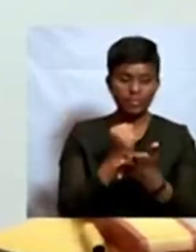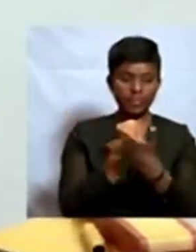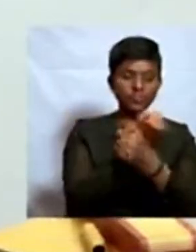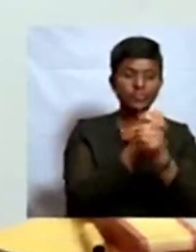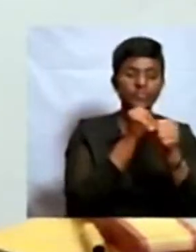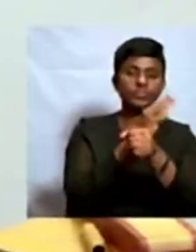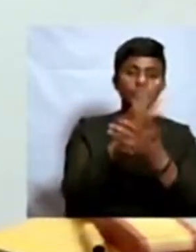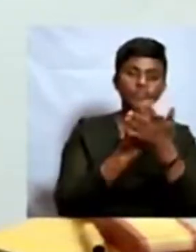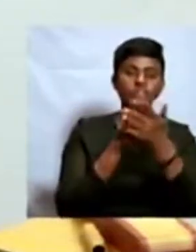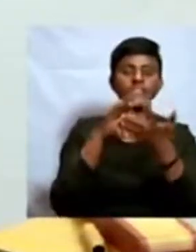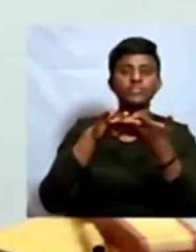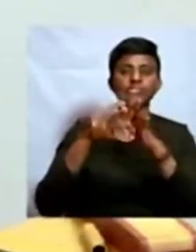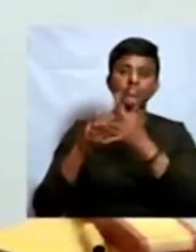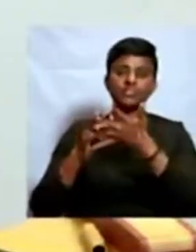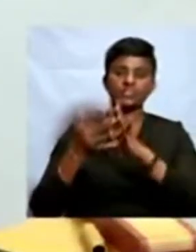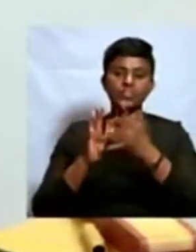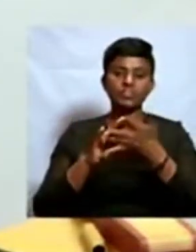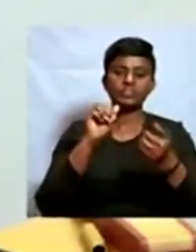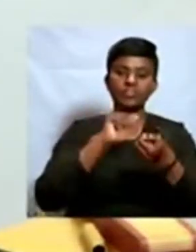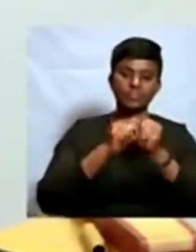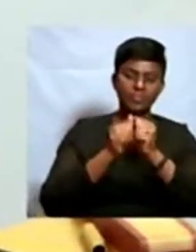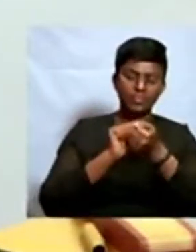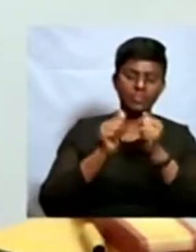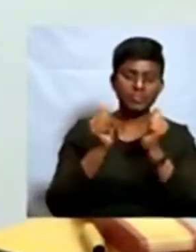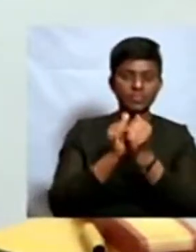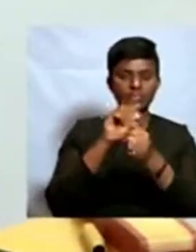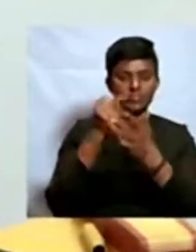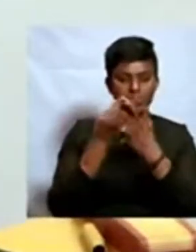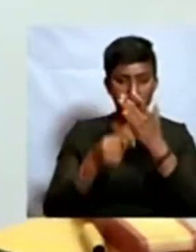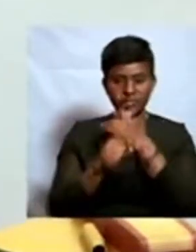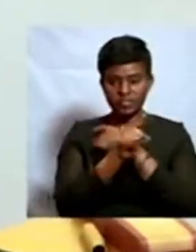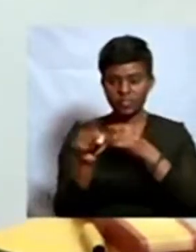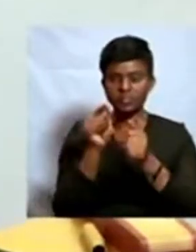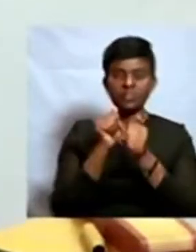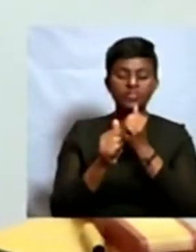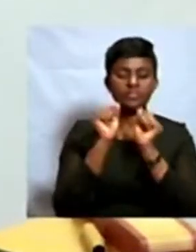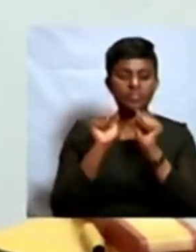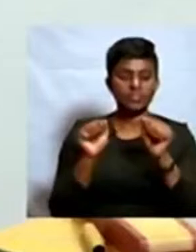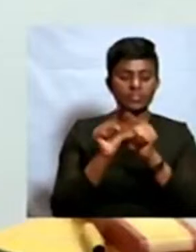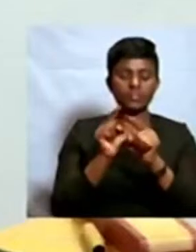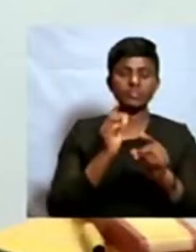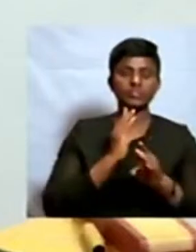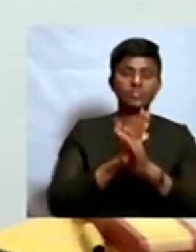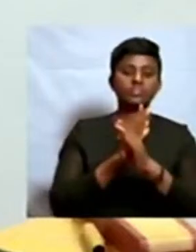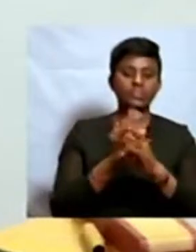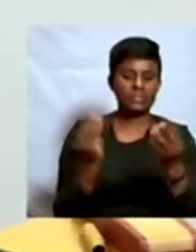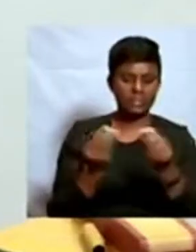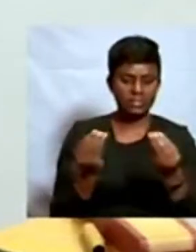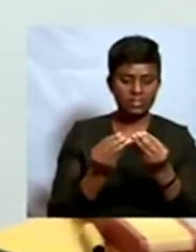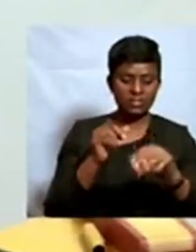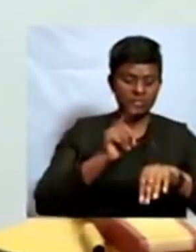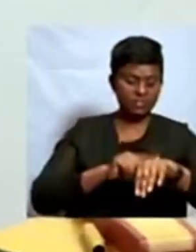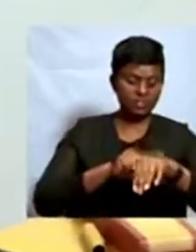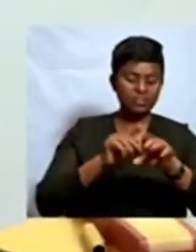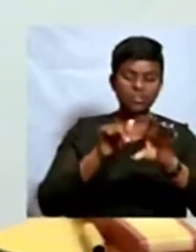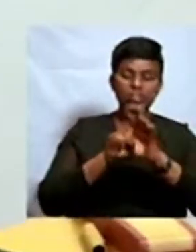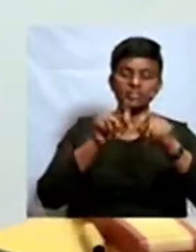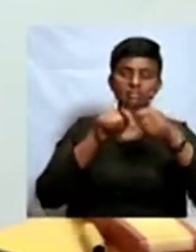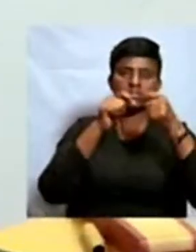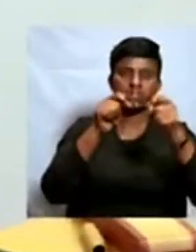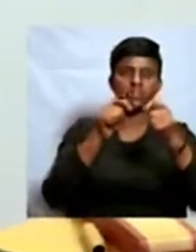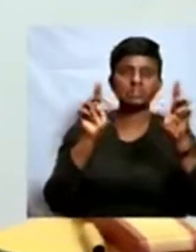of the associated problems with the bureaucracies that might hamper the timeliness in the issuance of